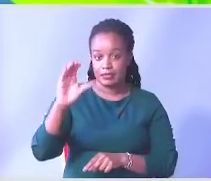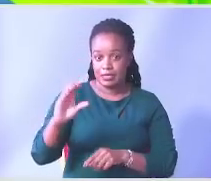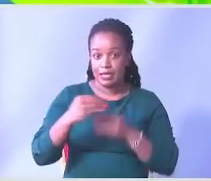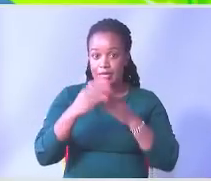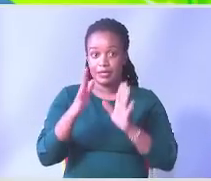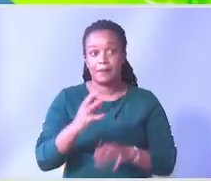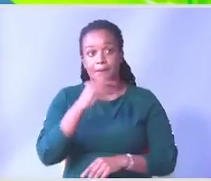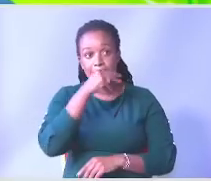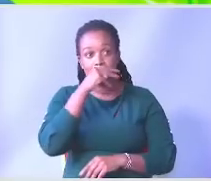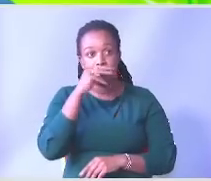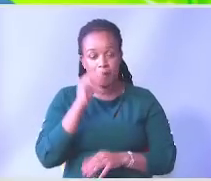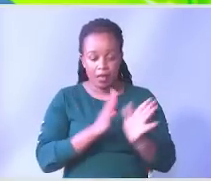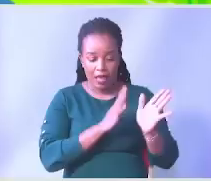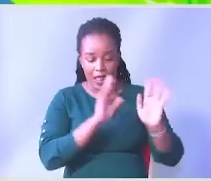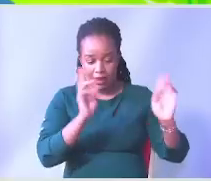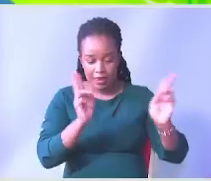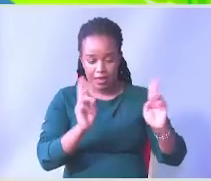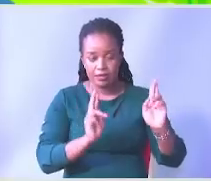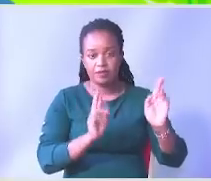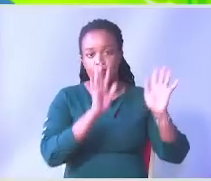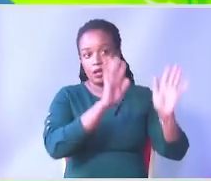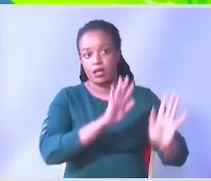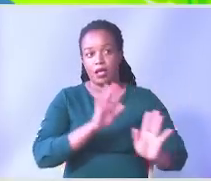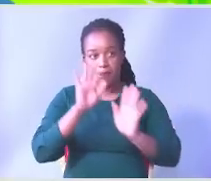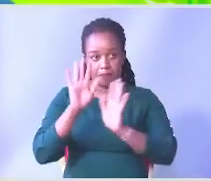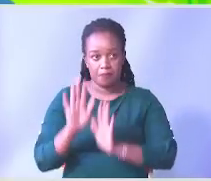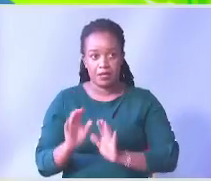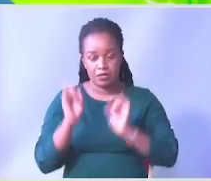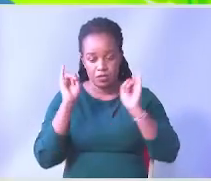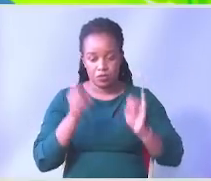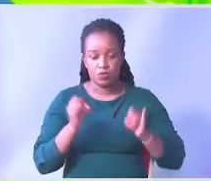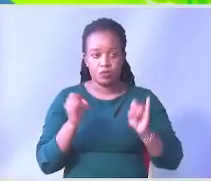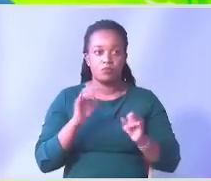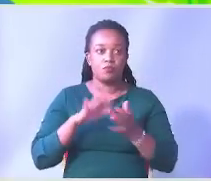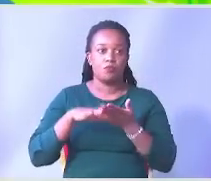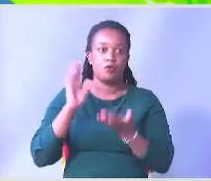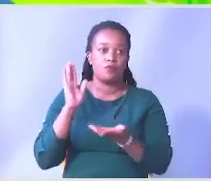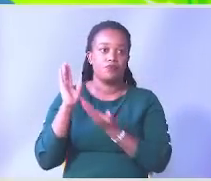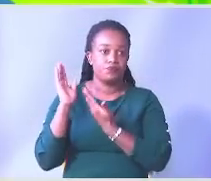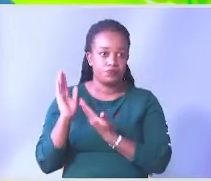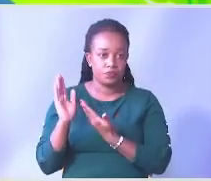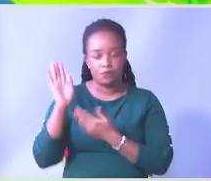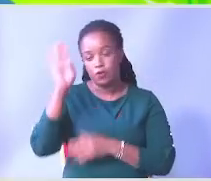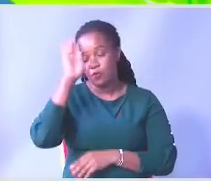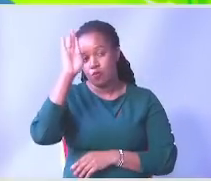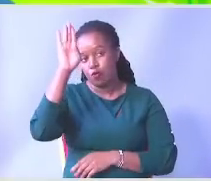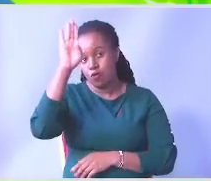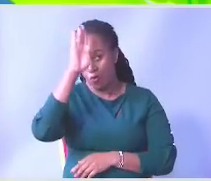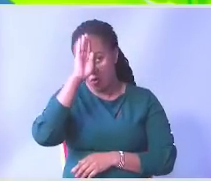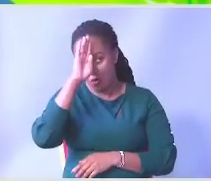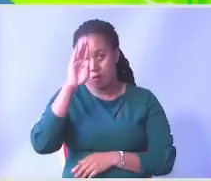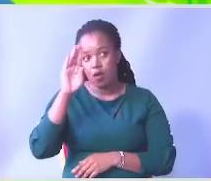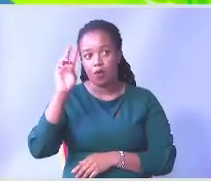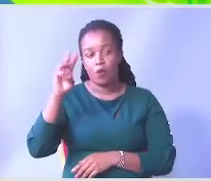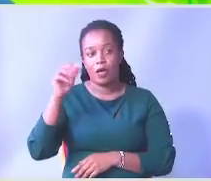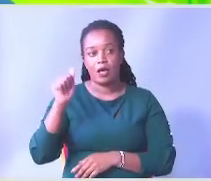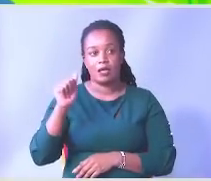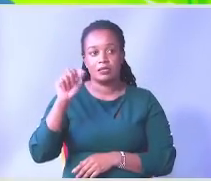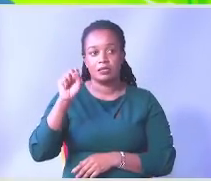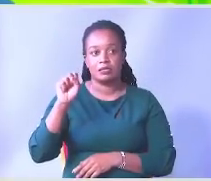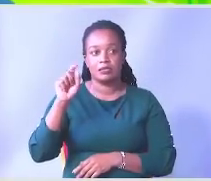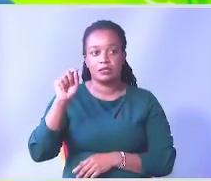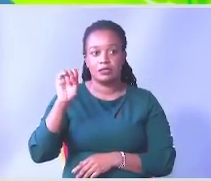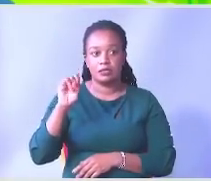days after announcing their new political union. This story has been produced by our Bungoma-based reporter Wanji Sostin and voiced by